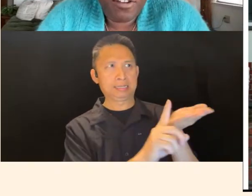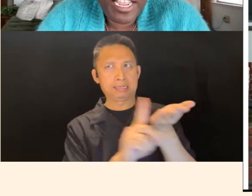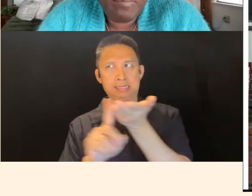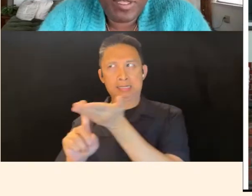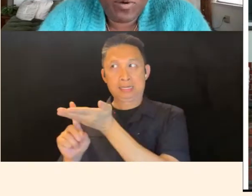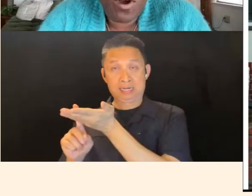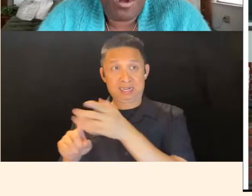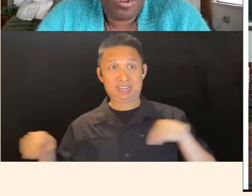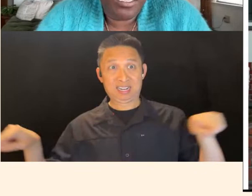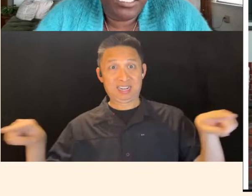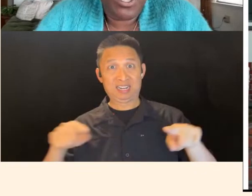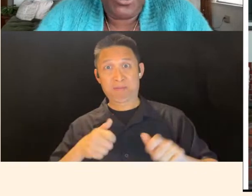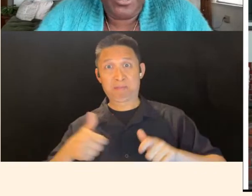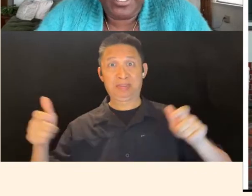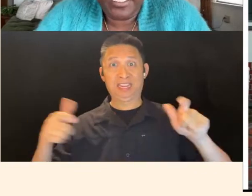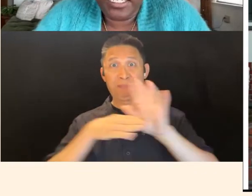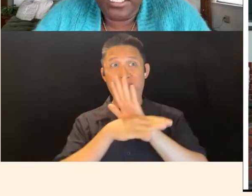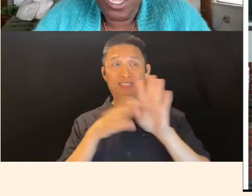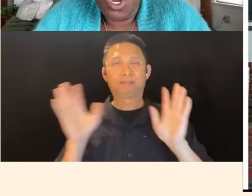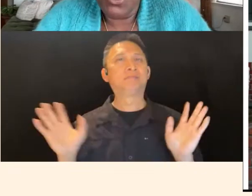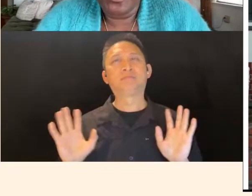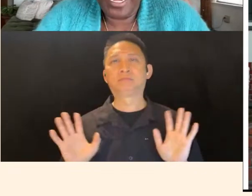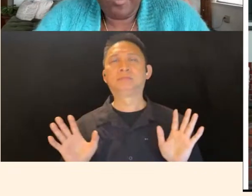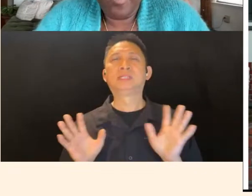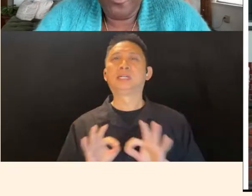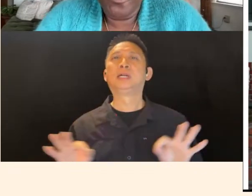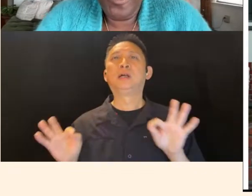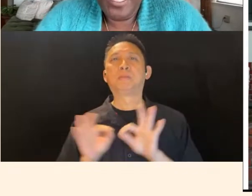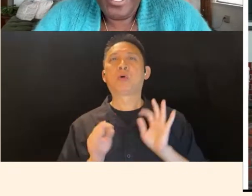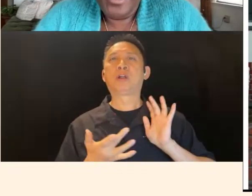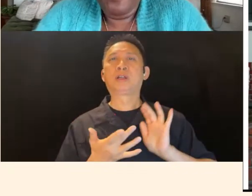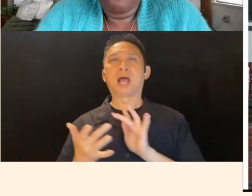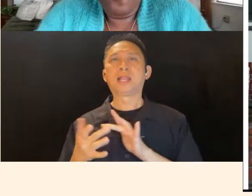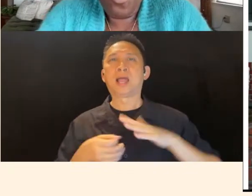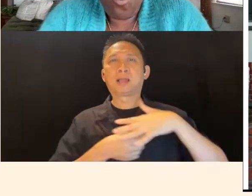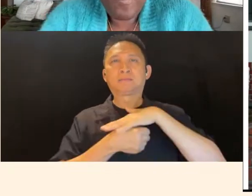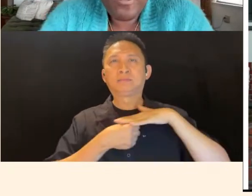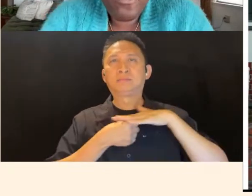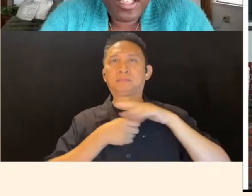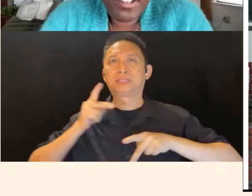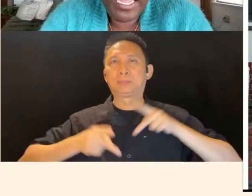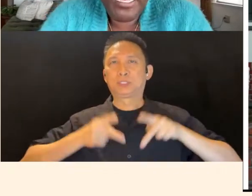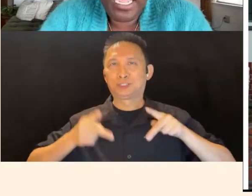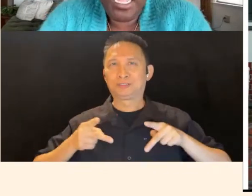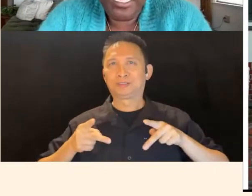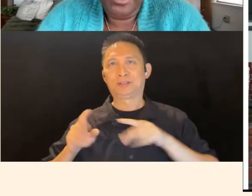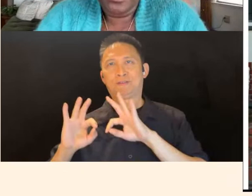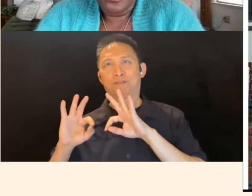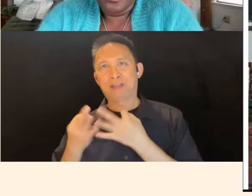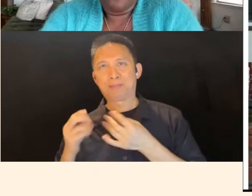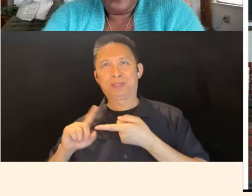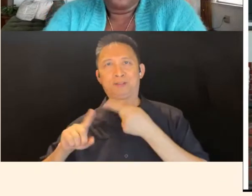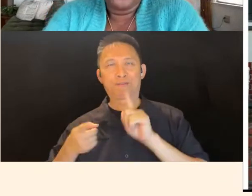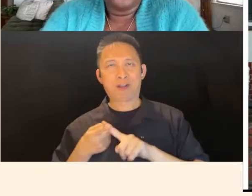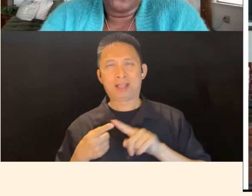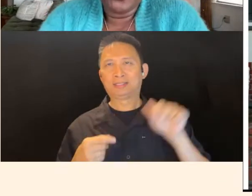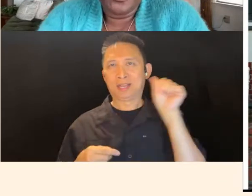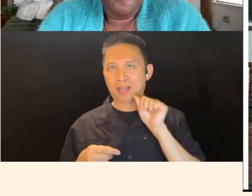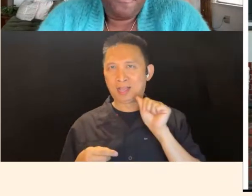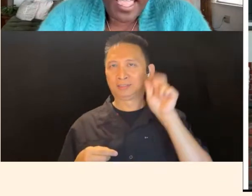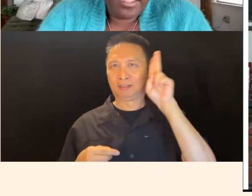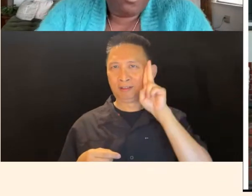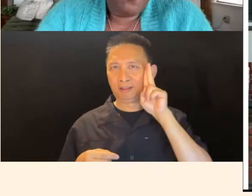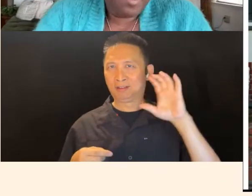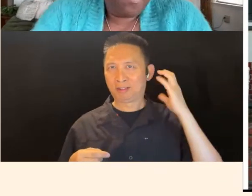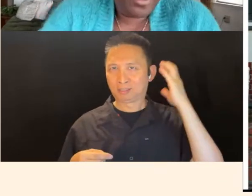our everyday people, our aunts, our cousins, our neighbors. And for Cooperative 789, as we looked